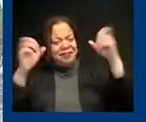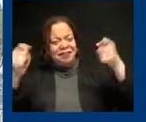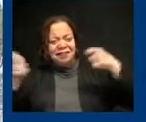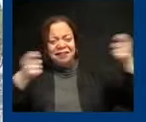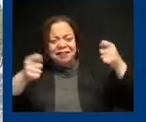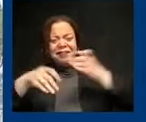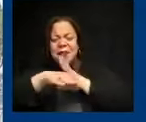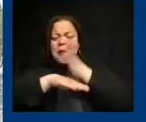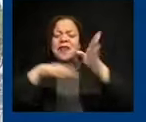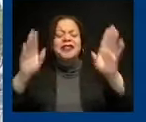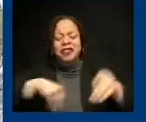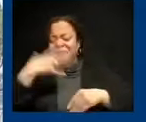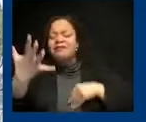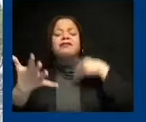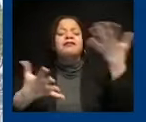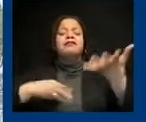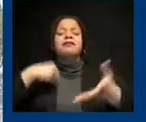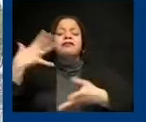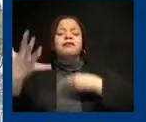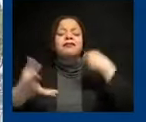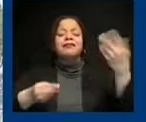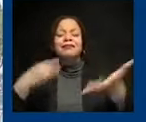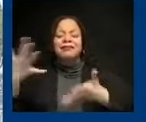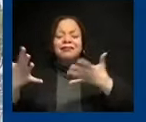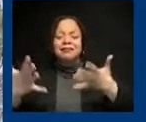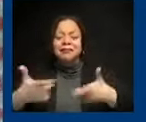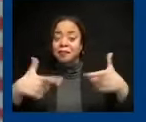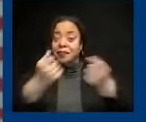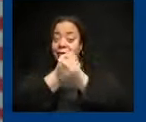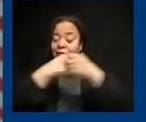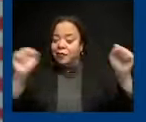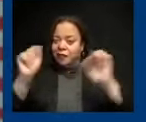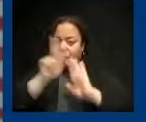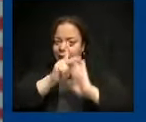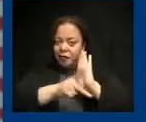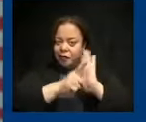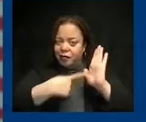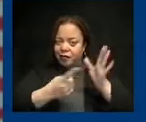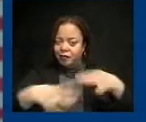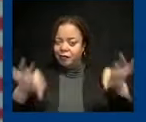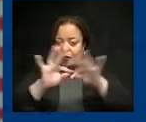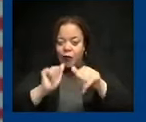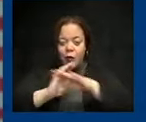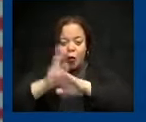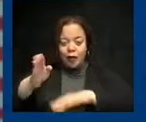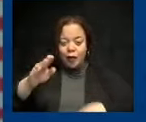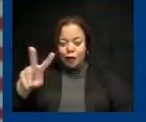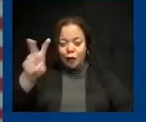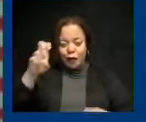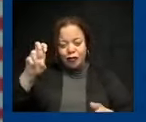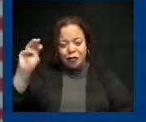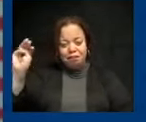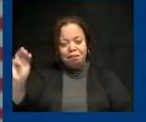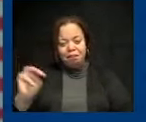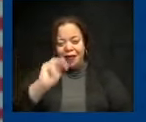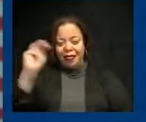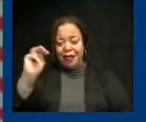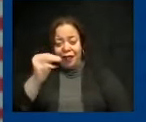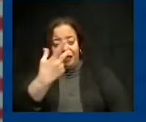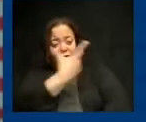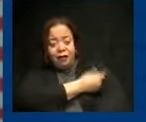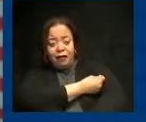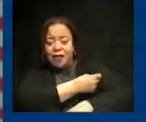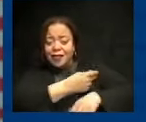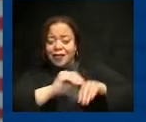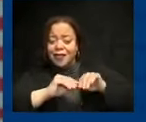in action. With over 200 million shots in arms, more than half of U.S. adults have